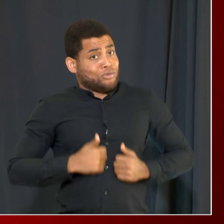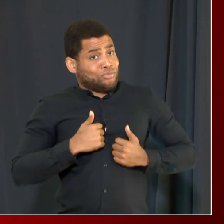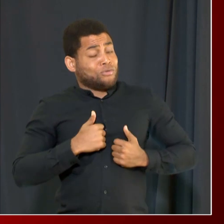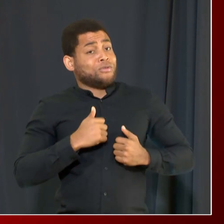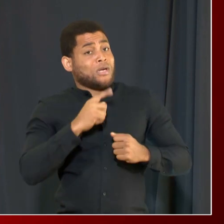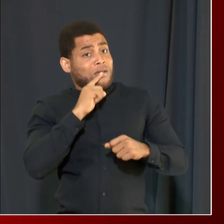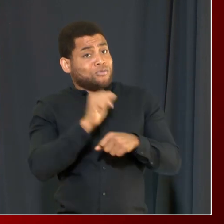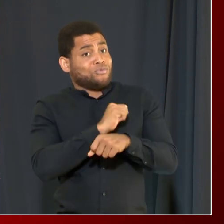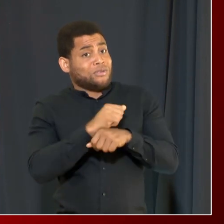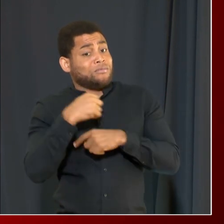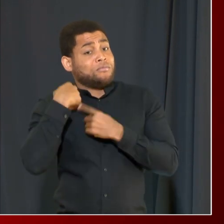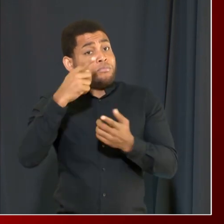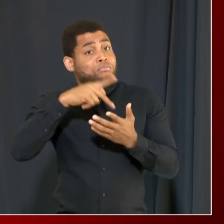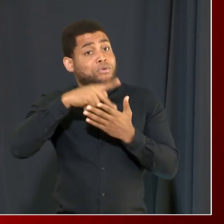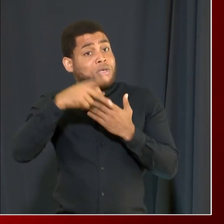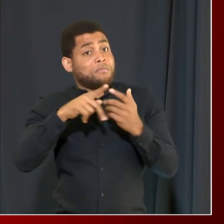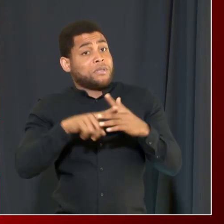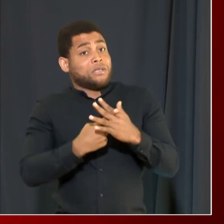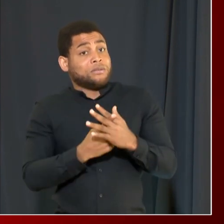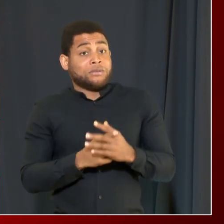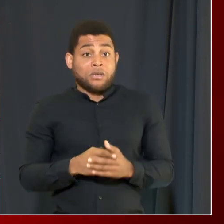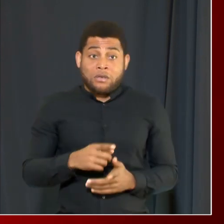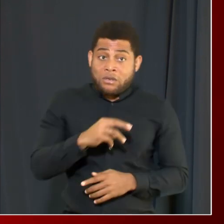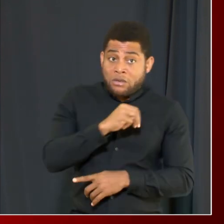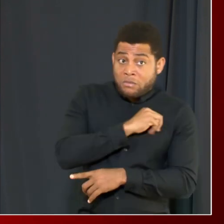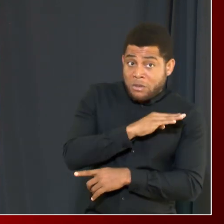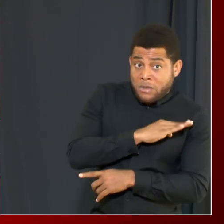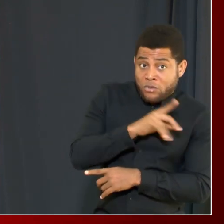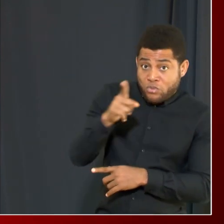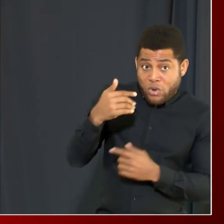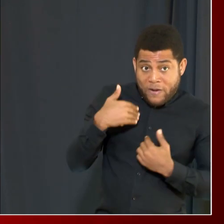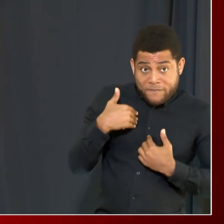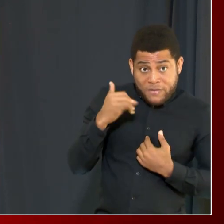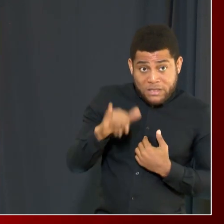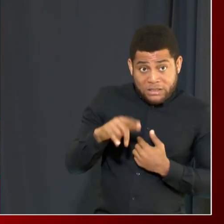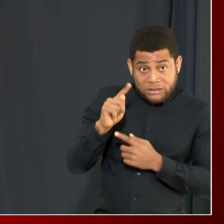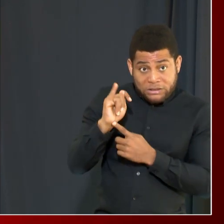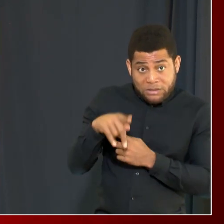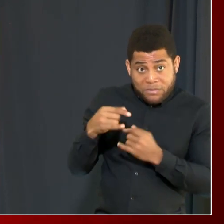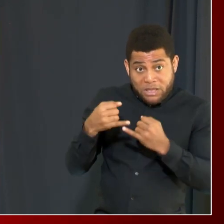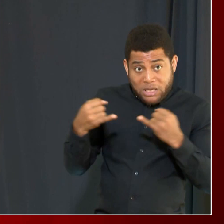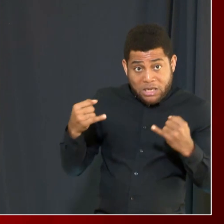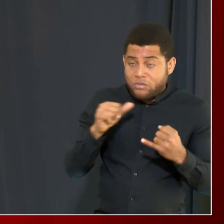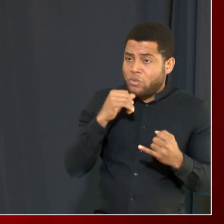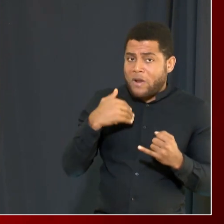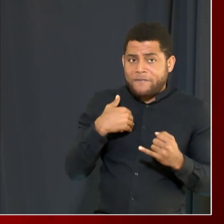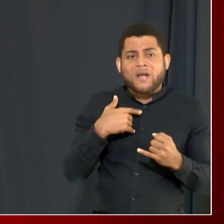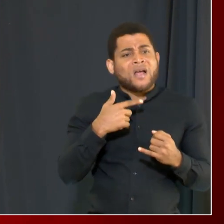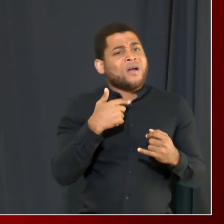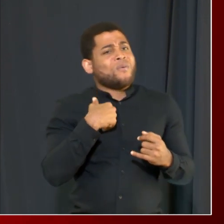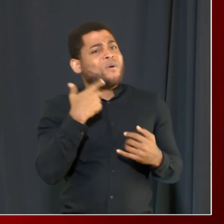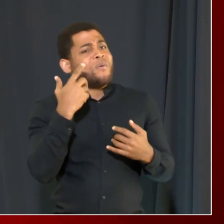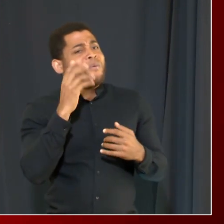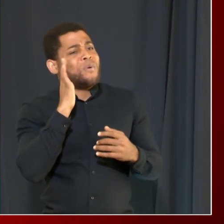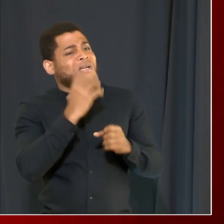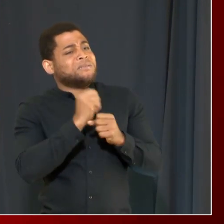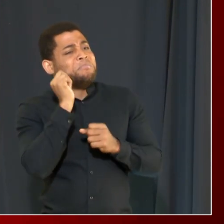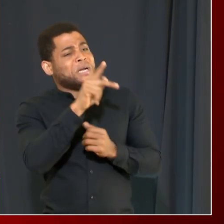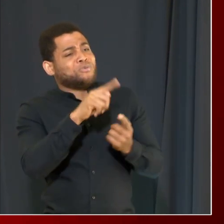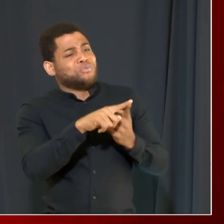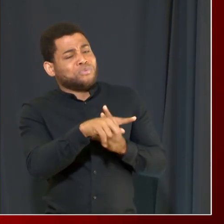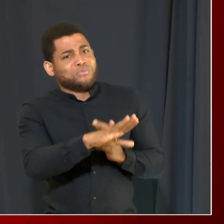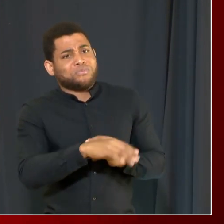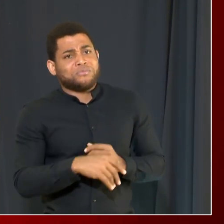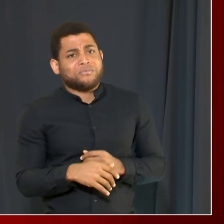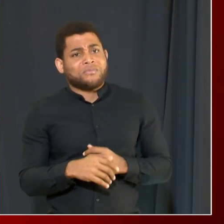started? That's a good question. But do you have that at the top tip line? I don't have it in top. We can get that back to you. Sure. And we've been